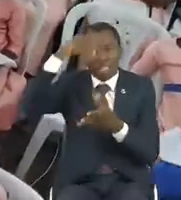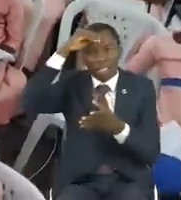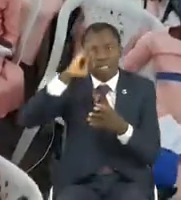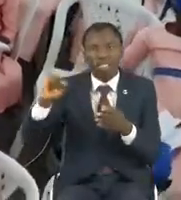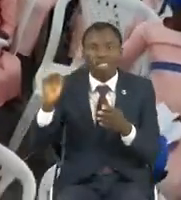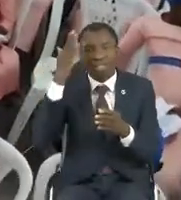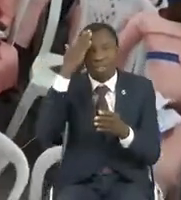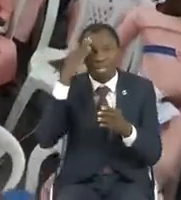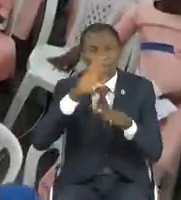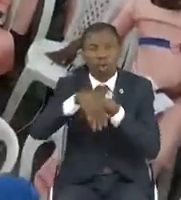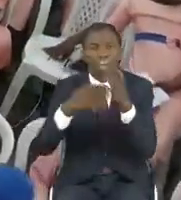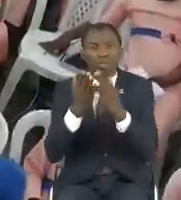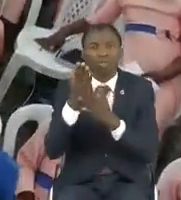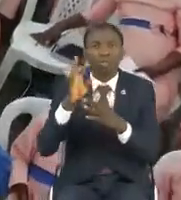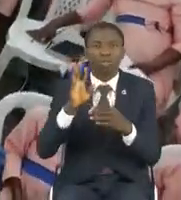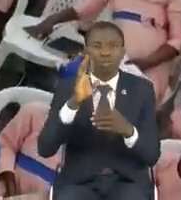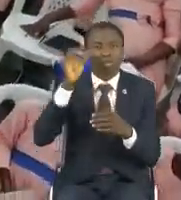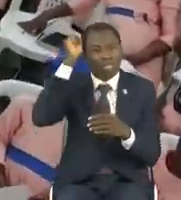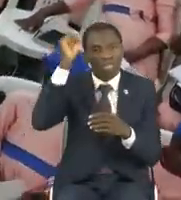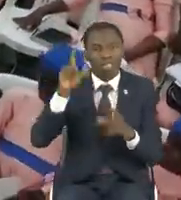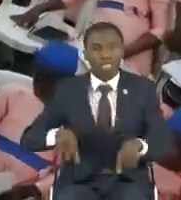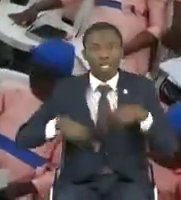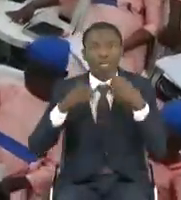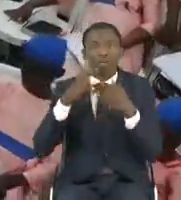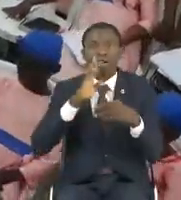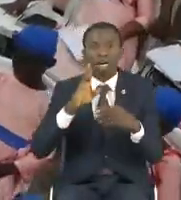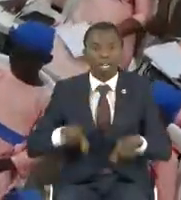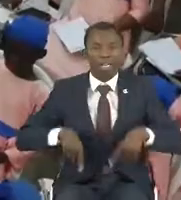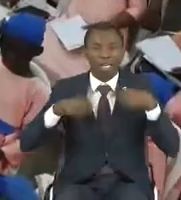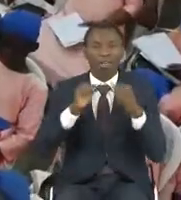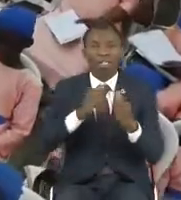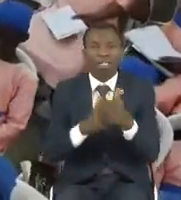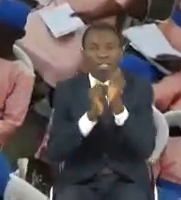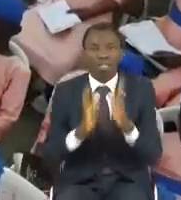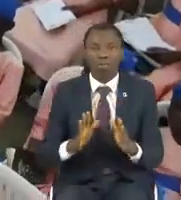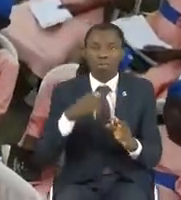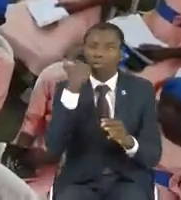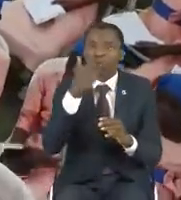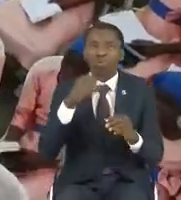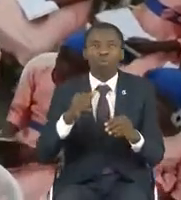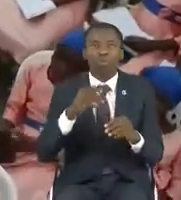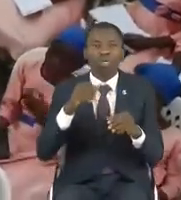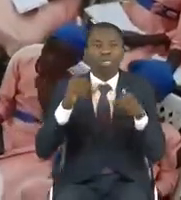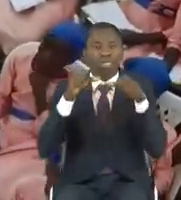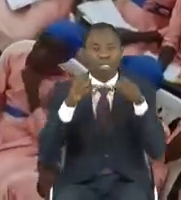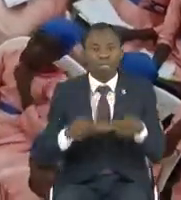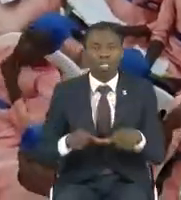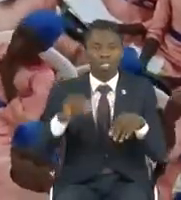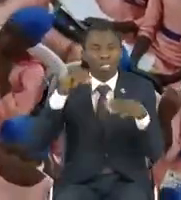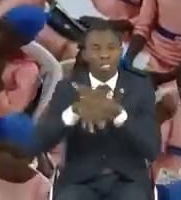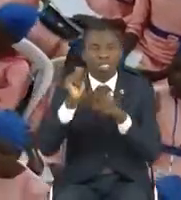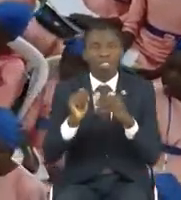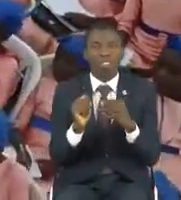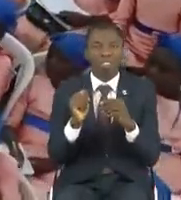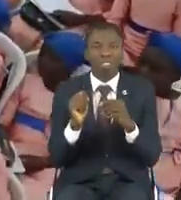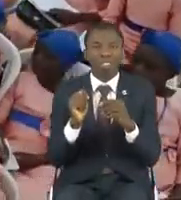all through our life. A disciple who remains in the basics and doesn't grow, that's